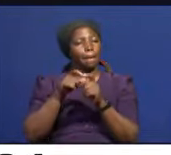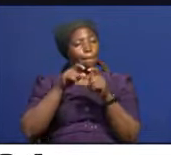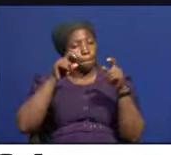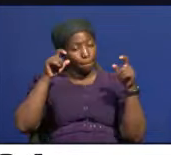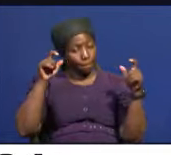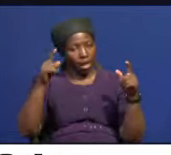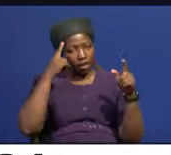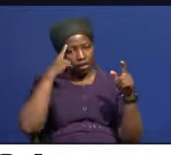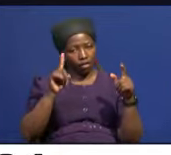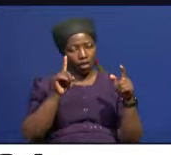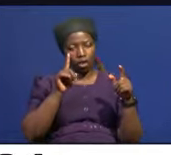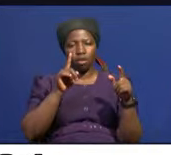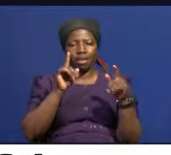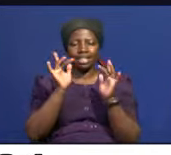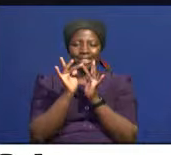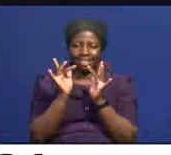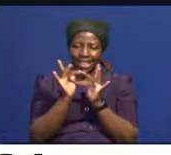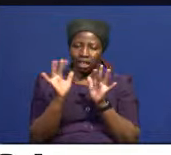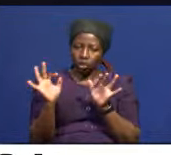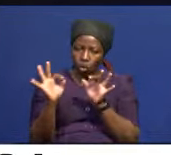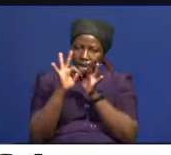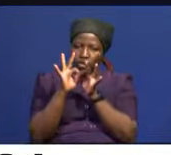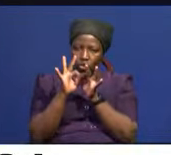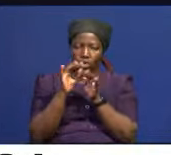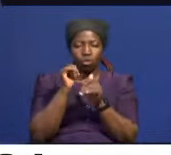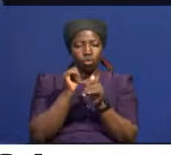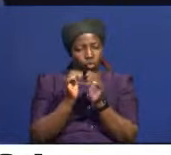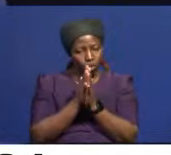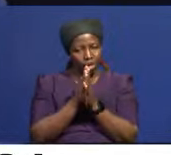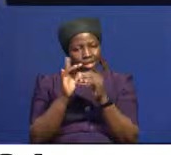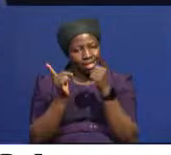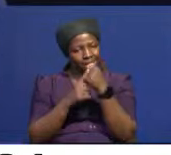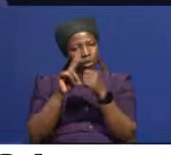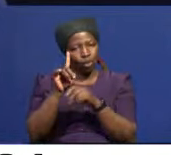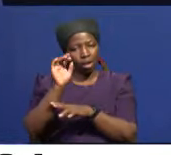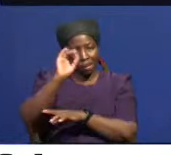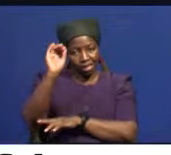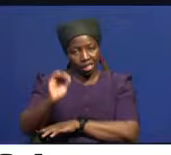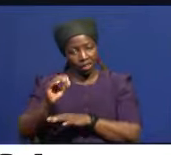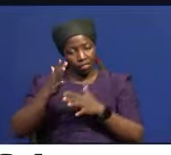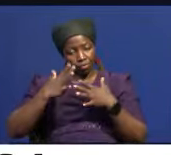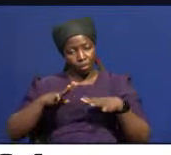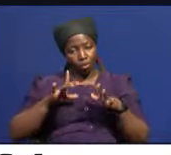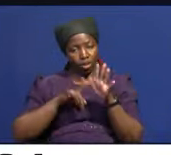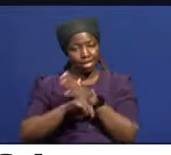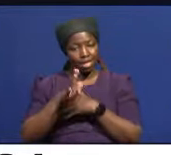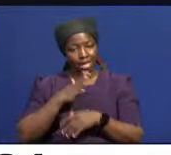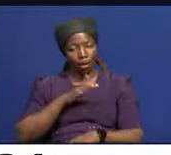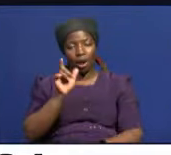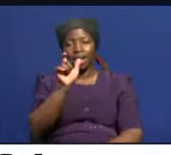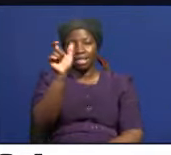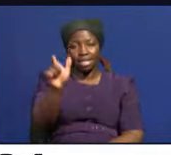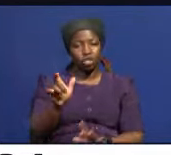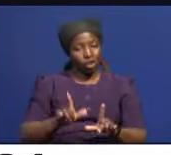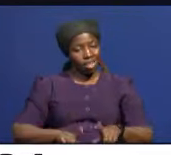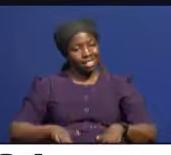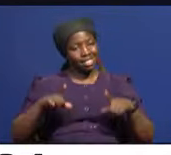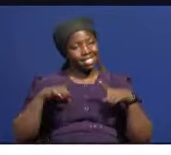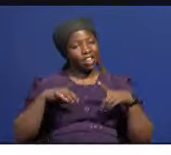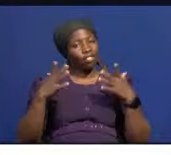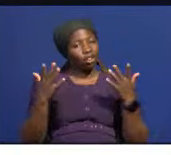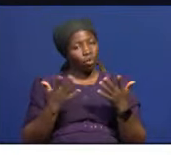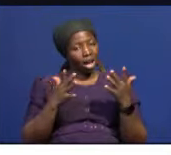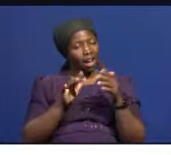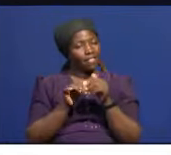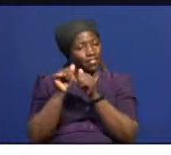for broadband internet connectivity, with 61% of people in our region living within broadband